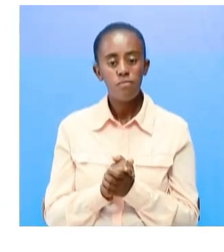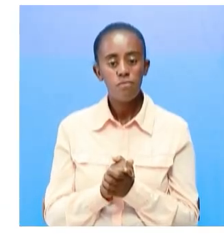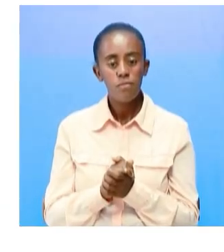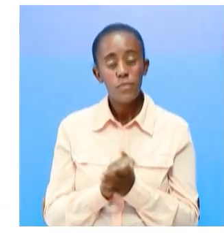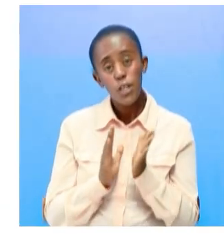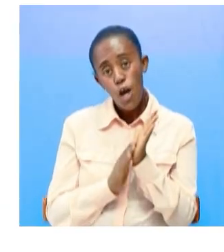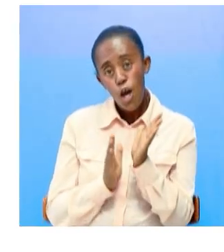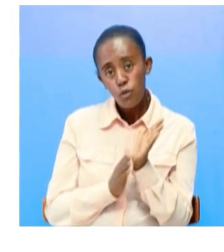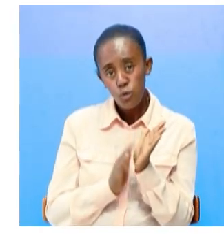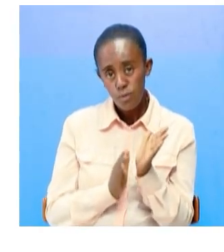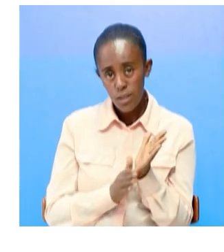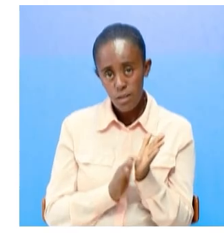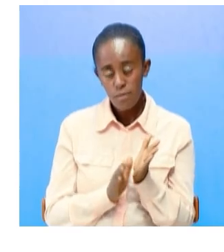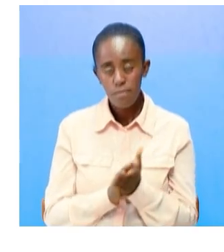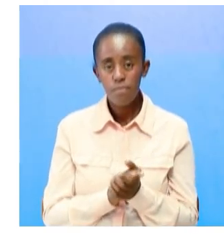me.